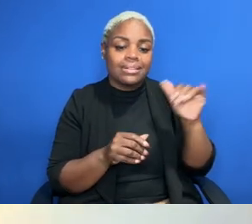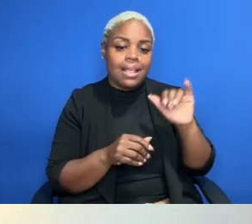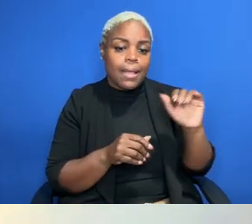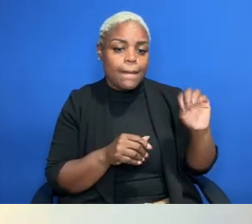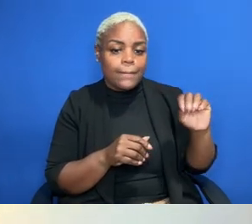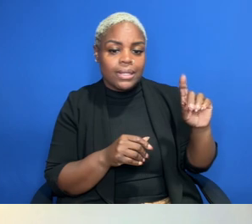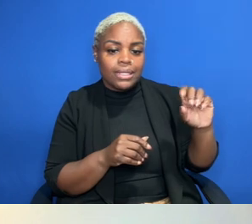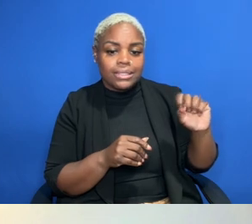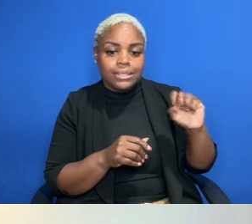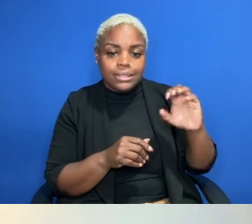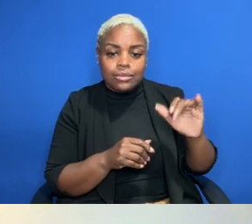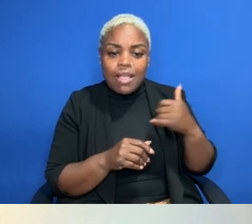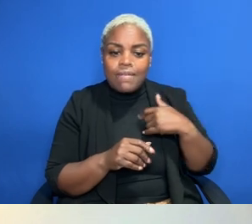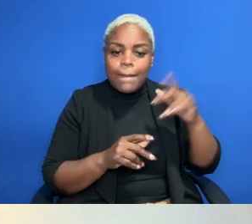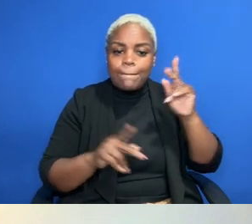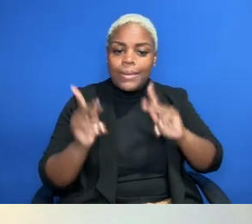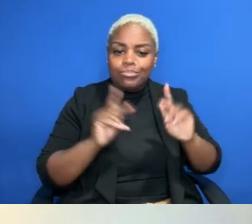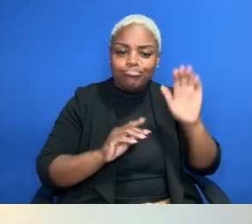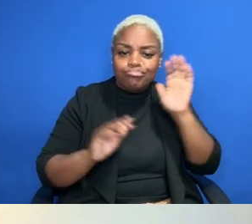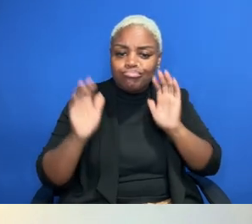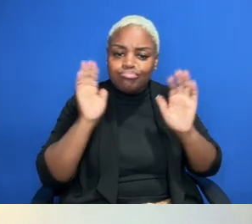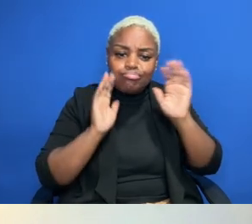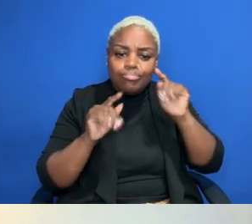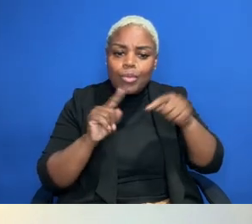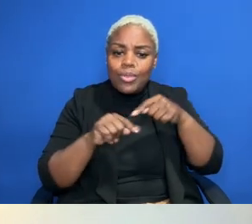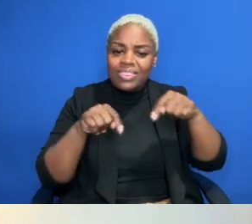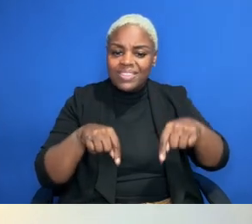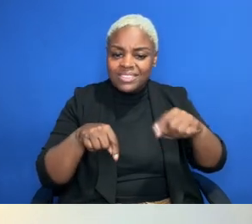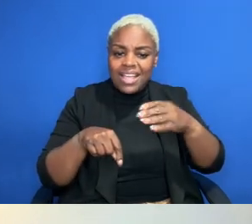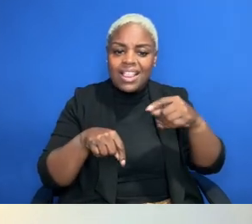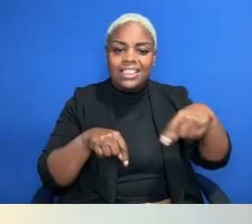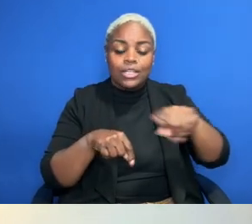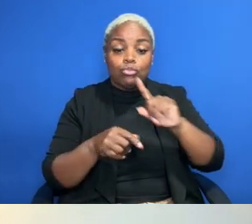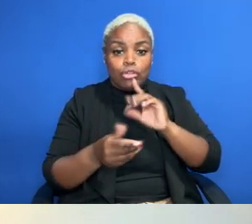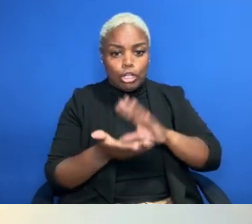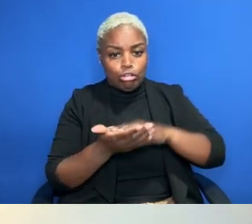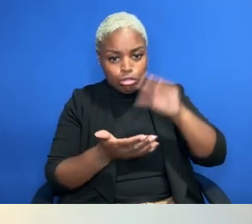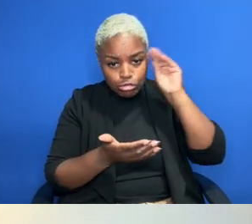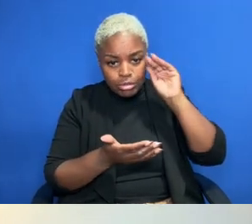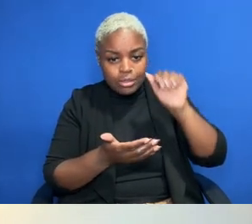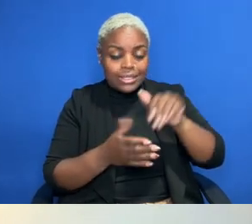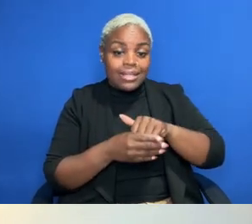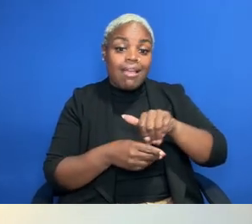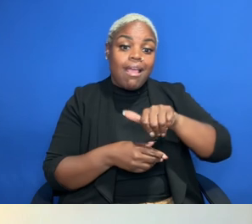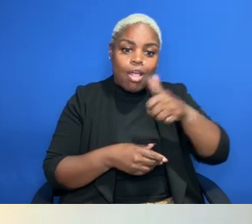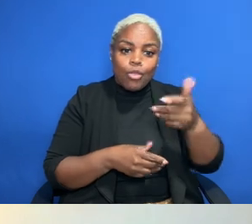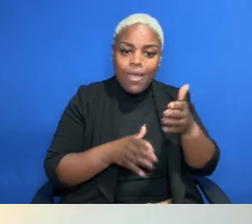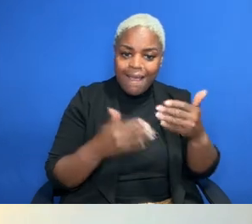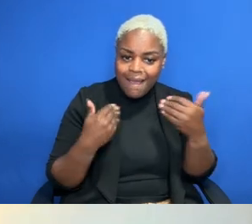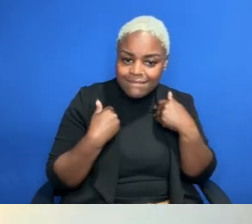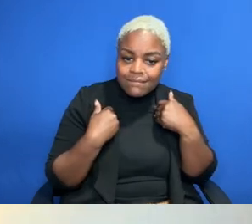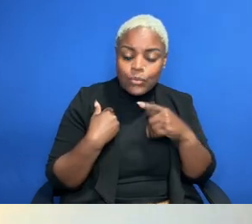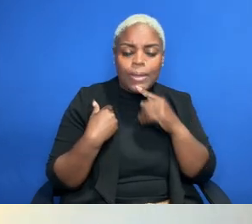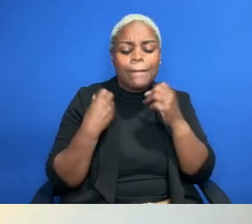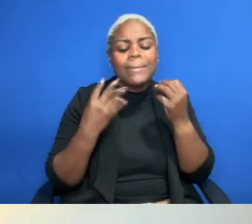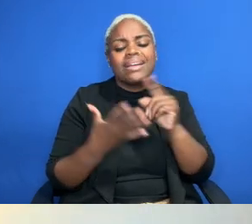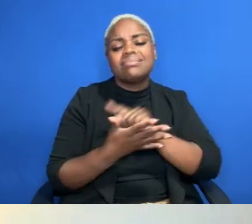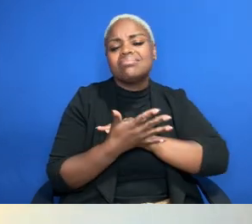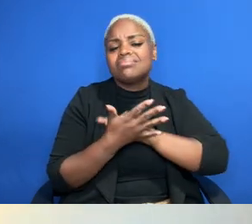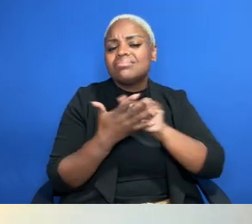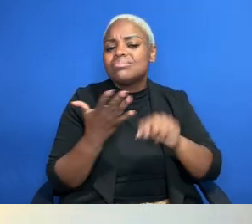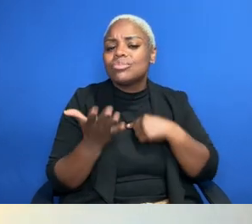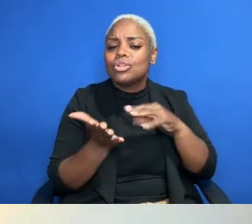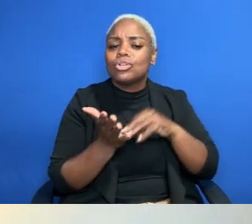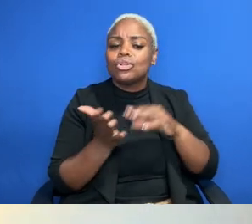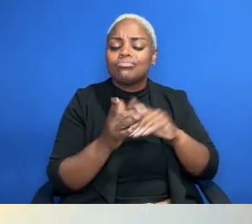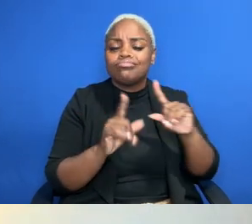educator forums like the MDSC has, so that people hear about this and that they really learn that there is another way, that maybe